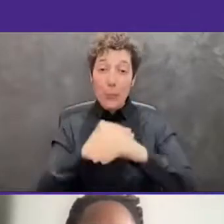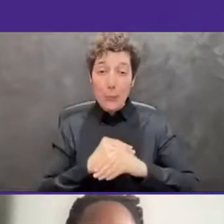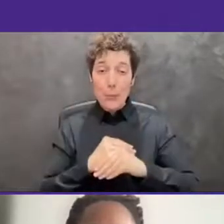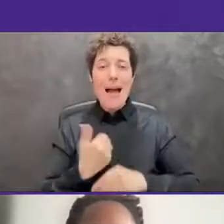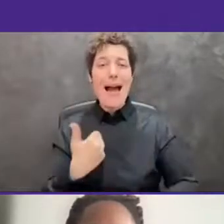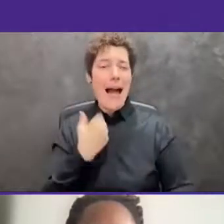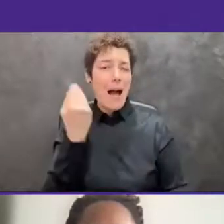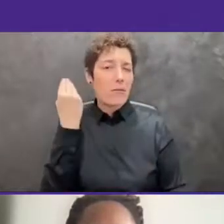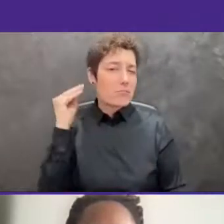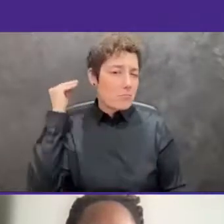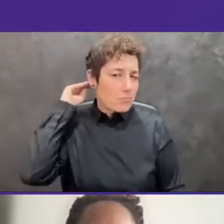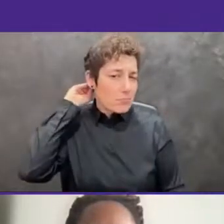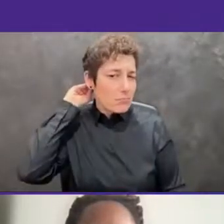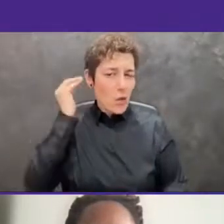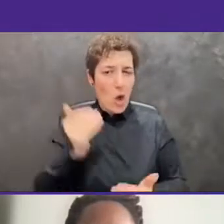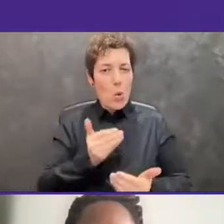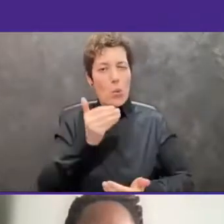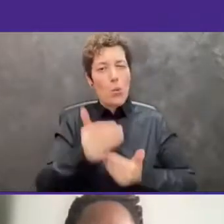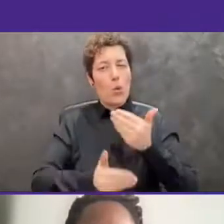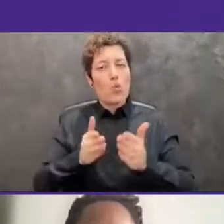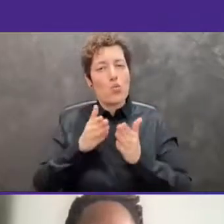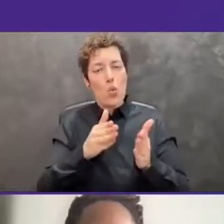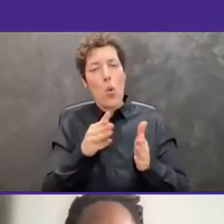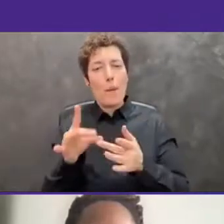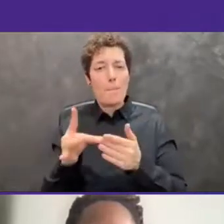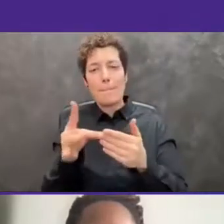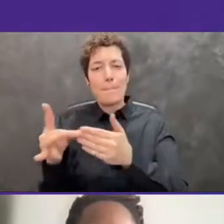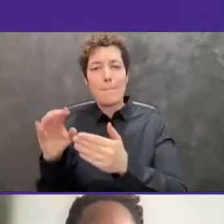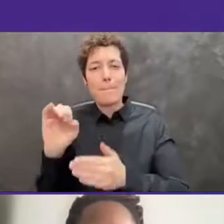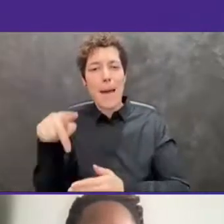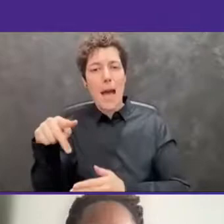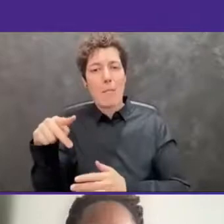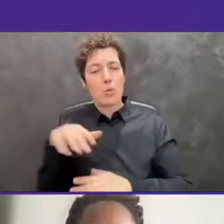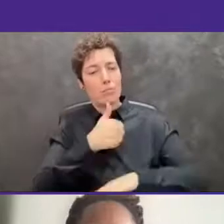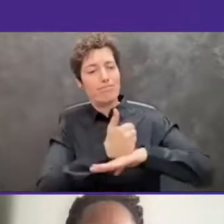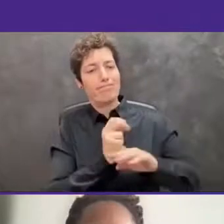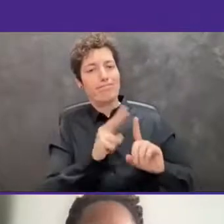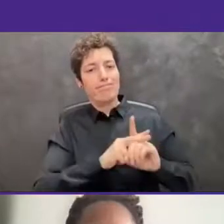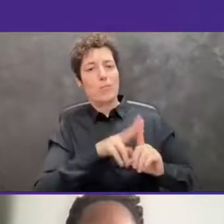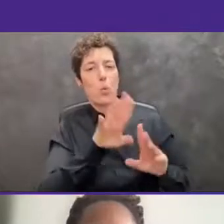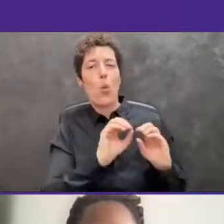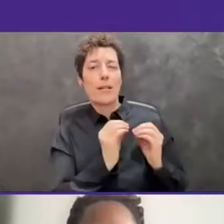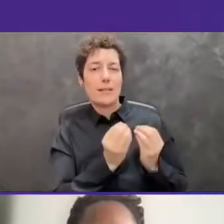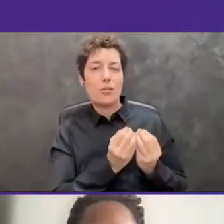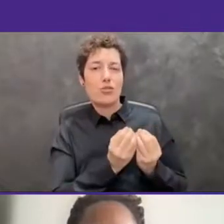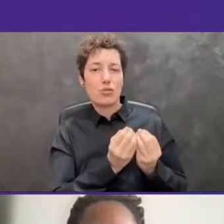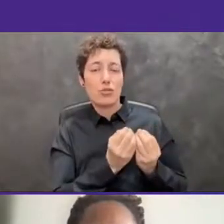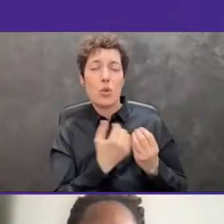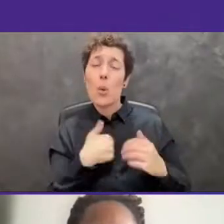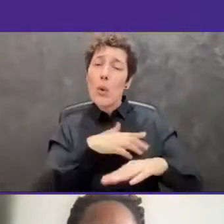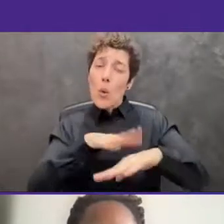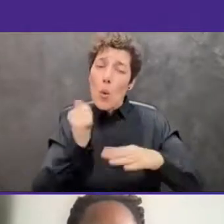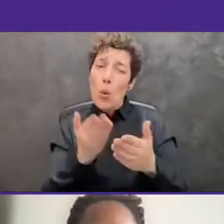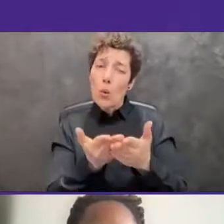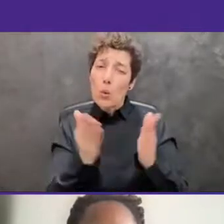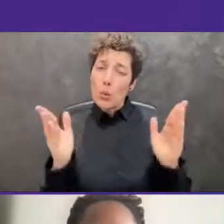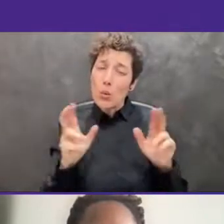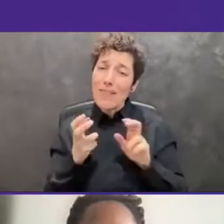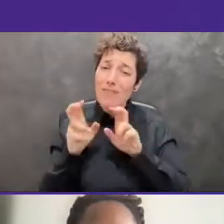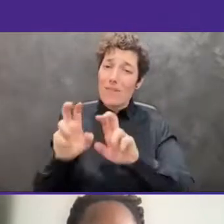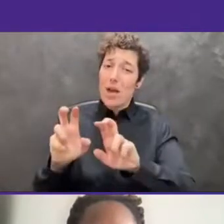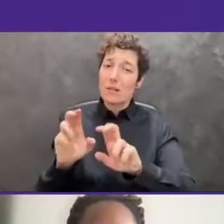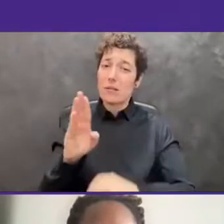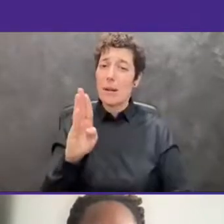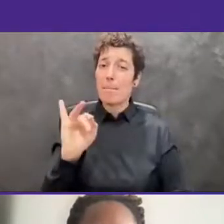in their organizations. Everyone listening, we call for everyone to invest in BIPOC features and commit